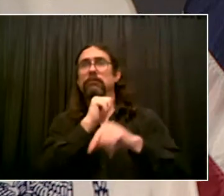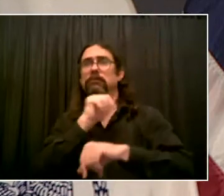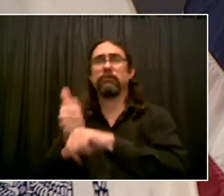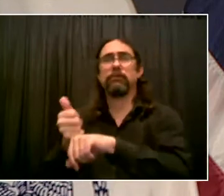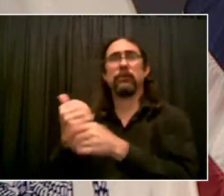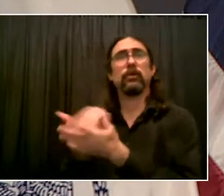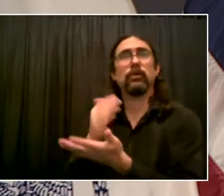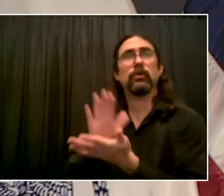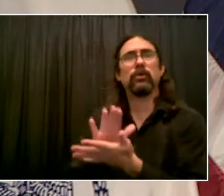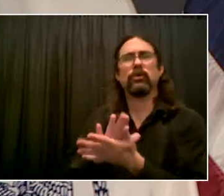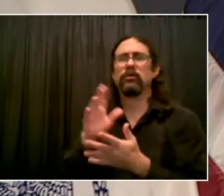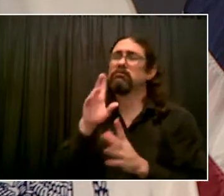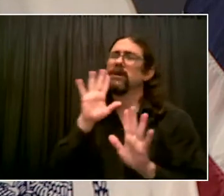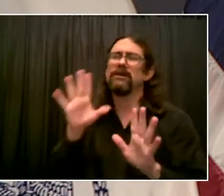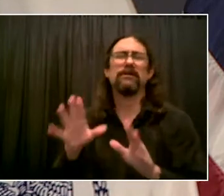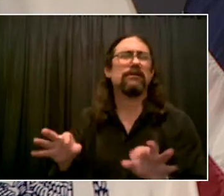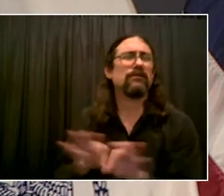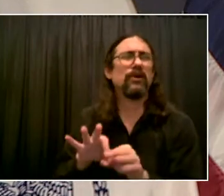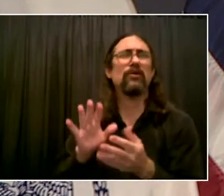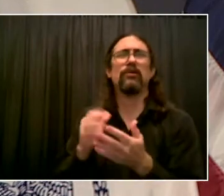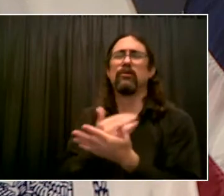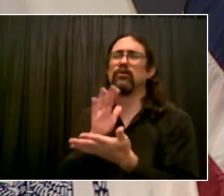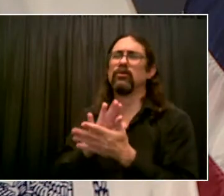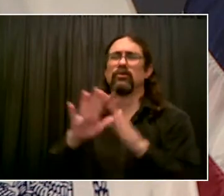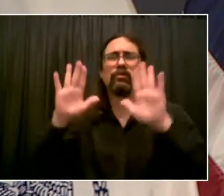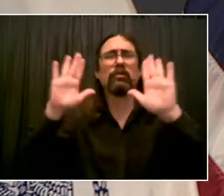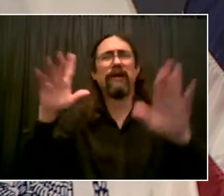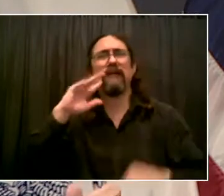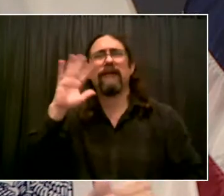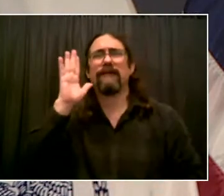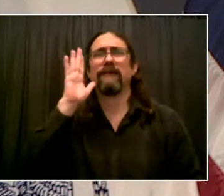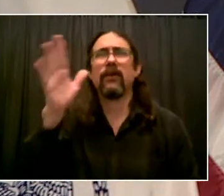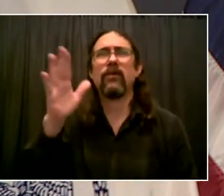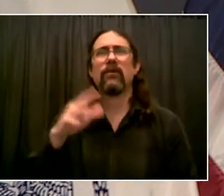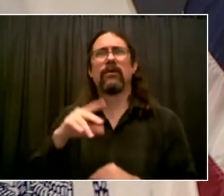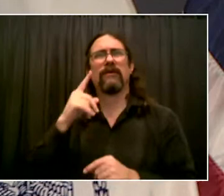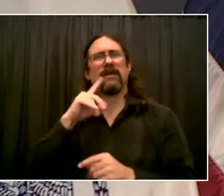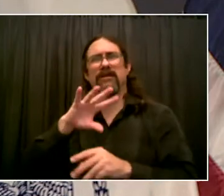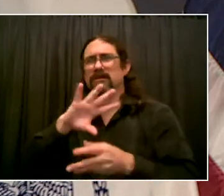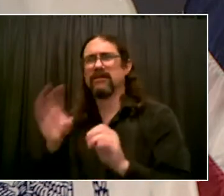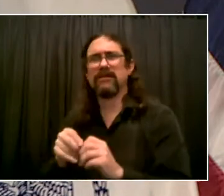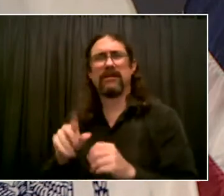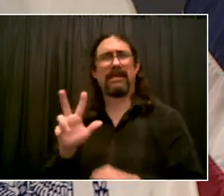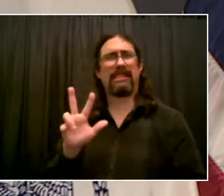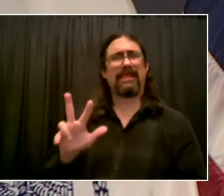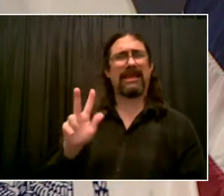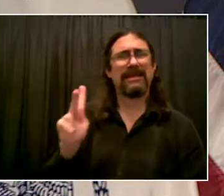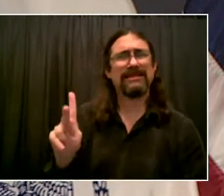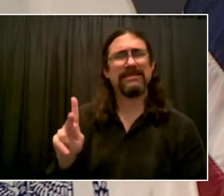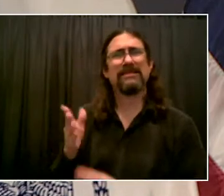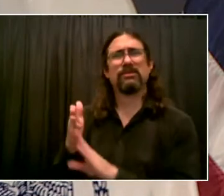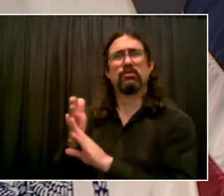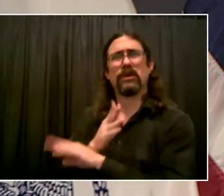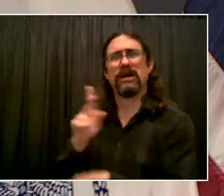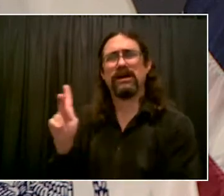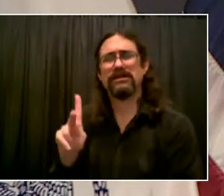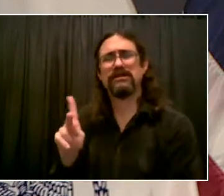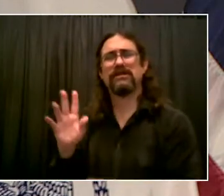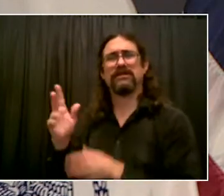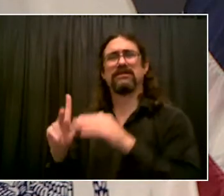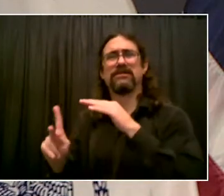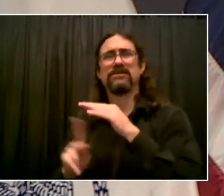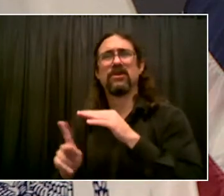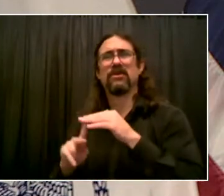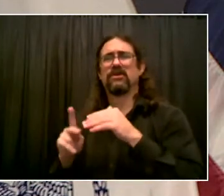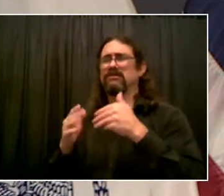doing 3K and pre-K to reach kids at the earliest grades. That's why we're doing baby bonds for kindergartners to show every child,